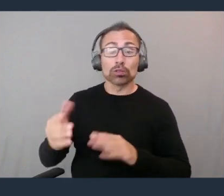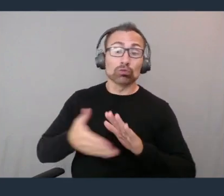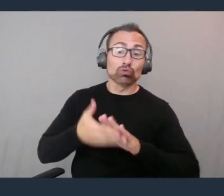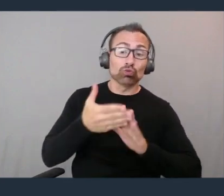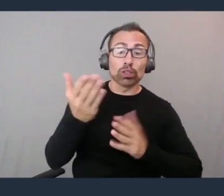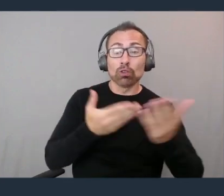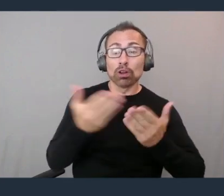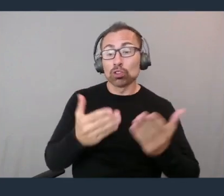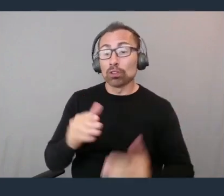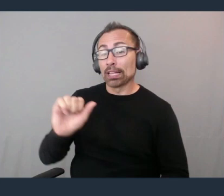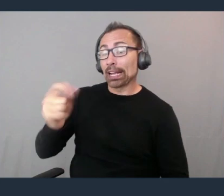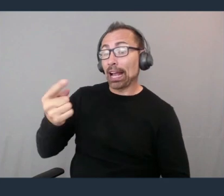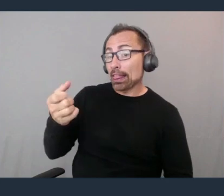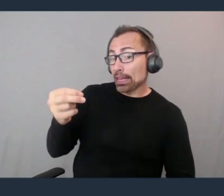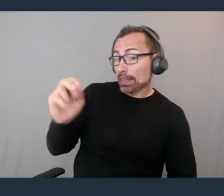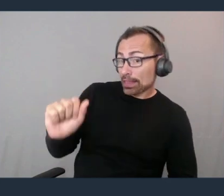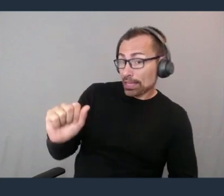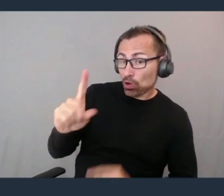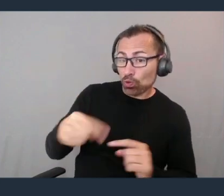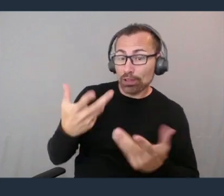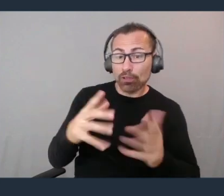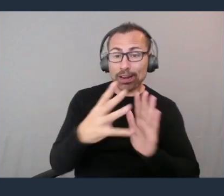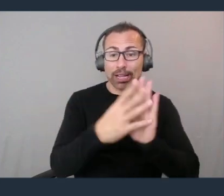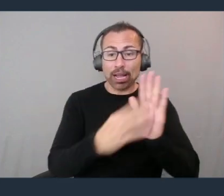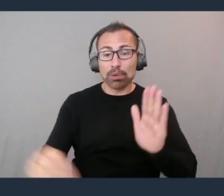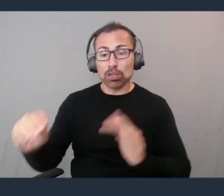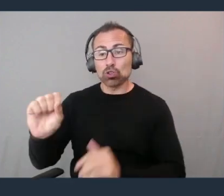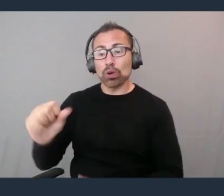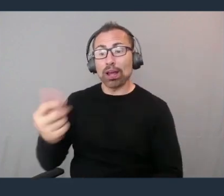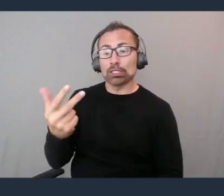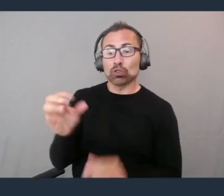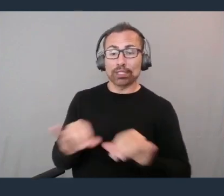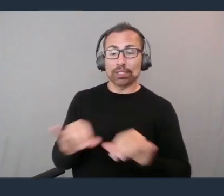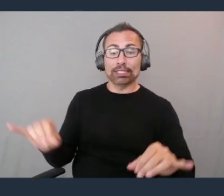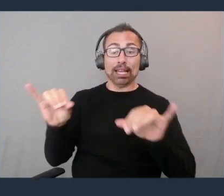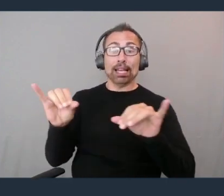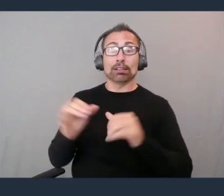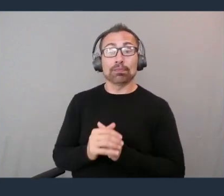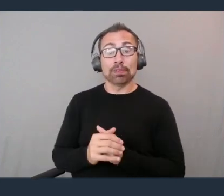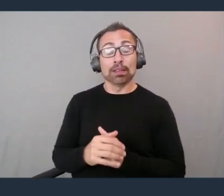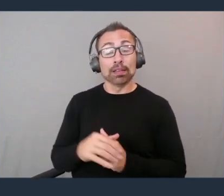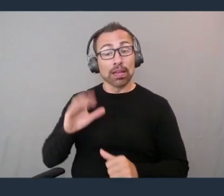copying the data to S3 standard. In our example, Autonomous Vehicle